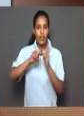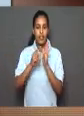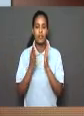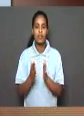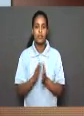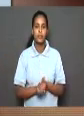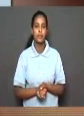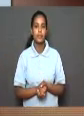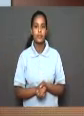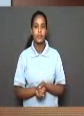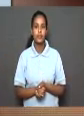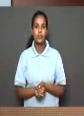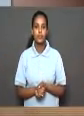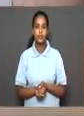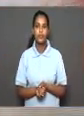electronegativities.